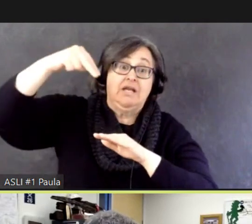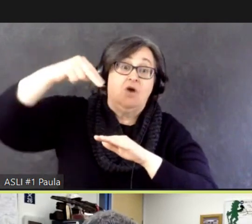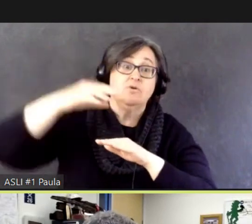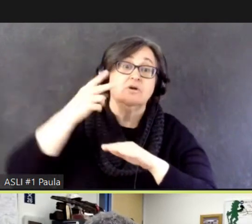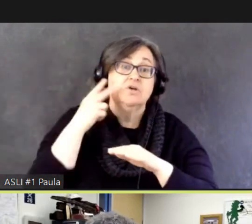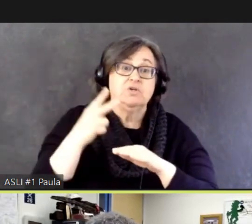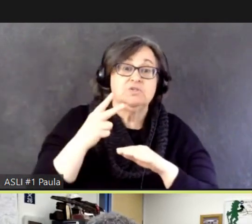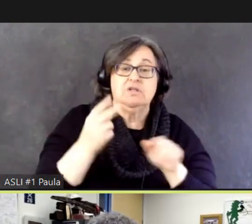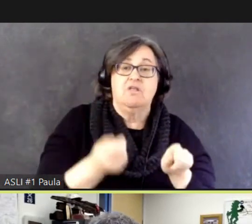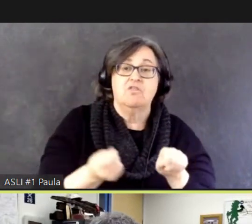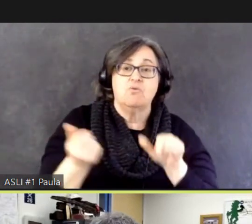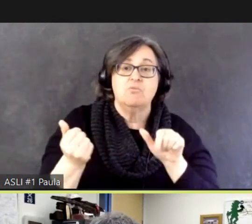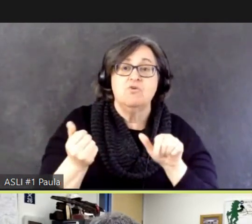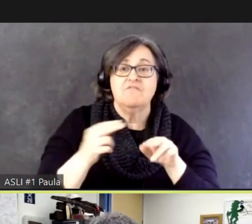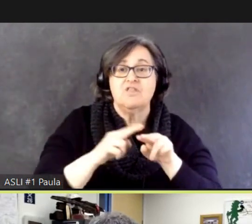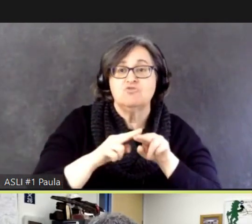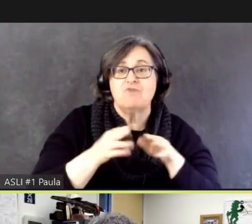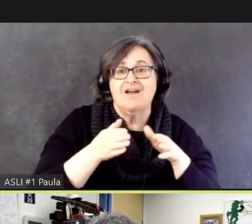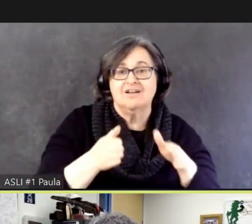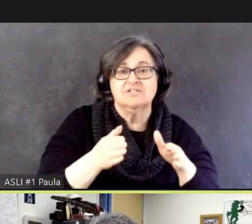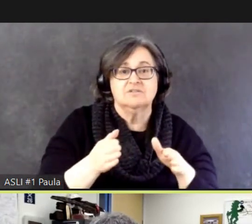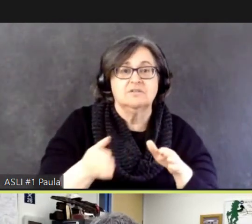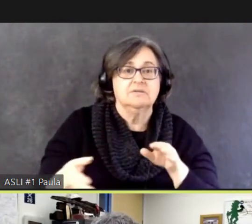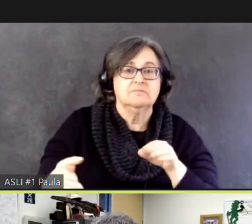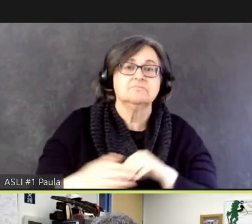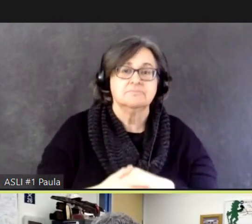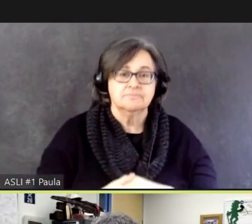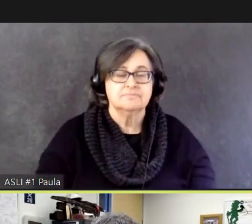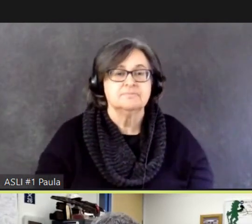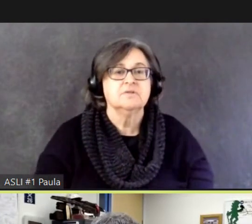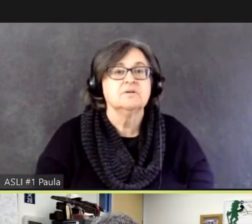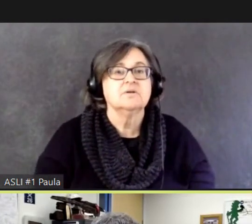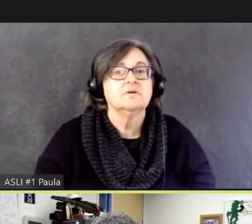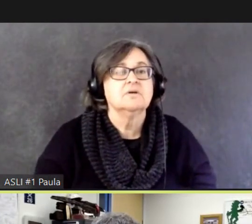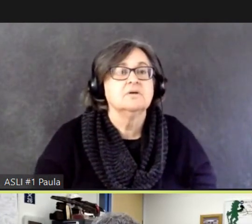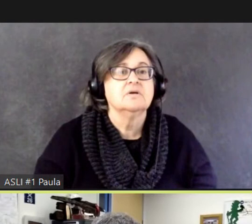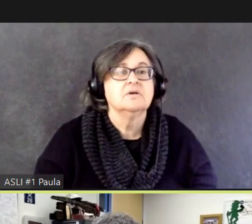the Lexon that goes with it. Next slide.